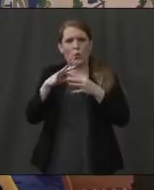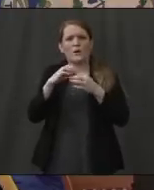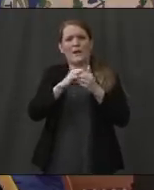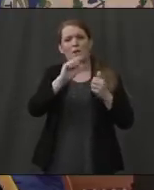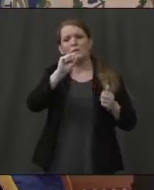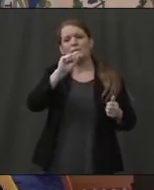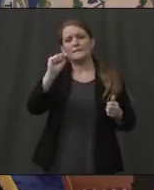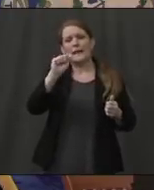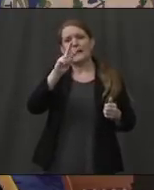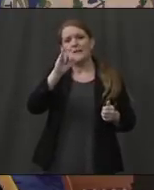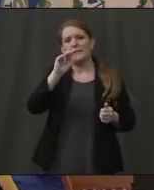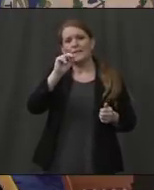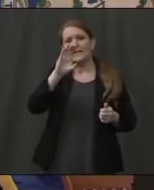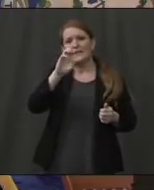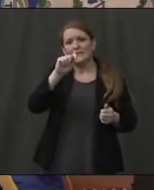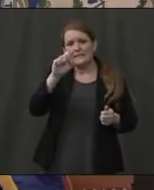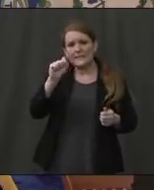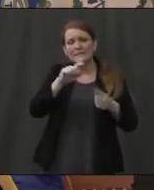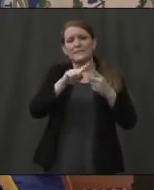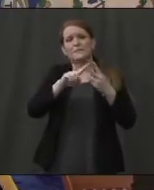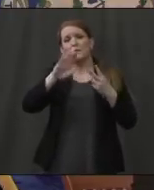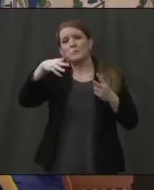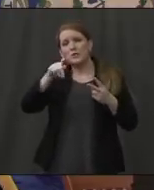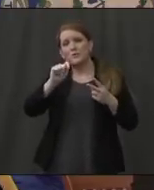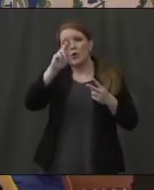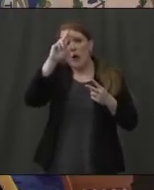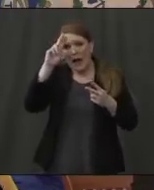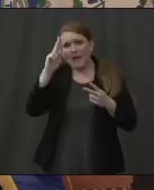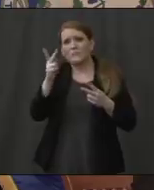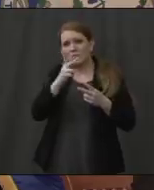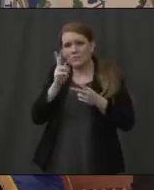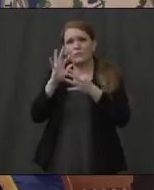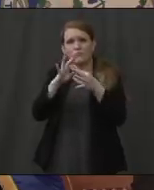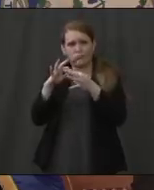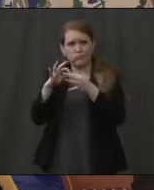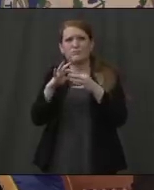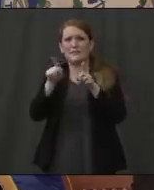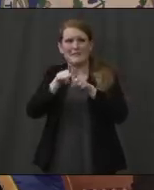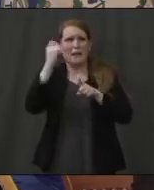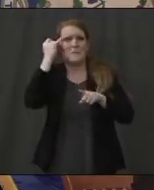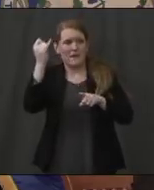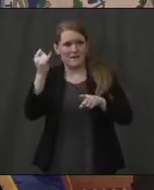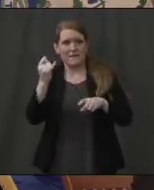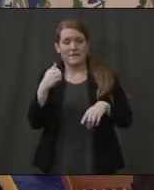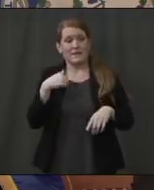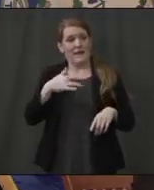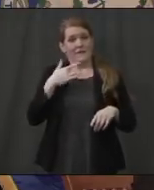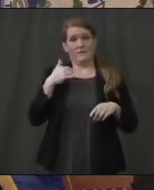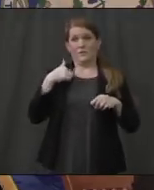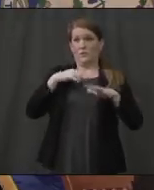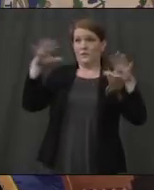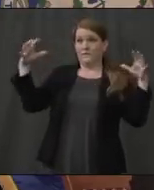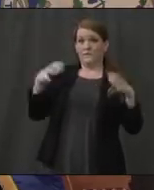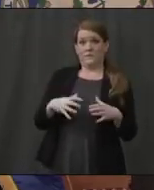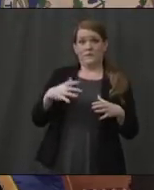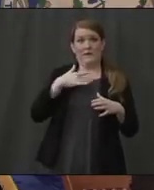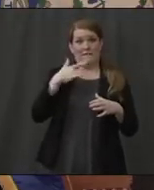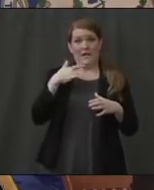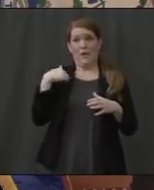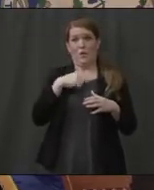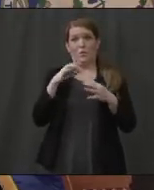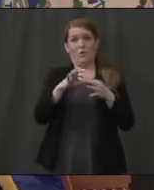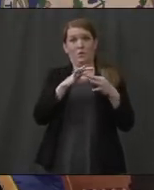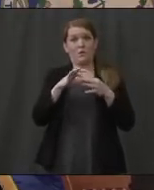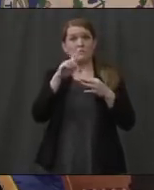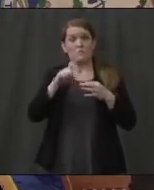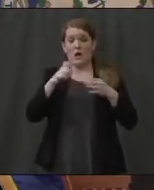Bridgeport Hospital. And, you know, I think what we've all come together and done is said we have to be ready to take care of